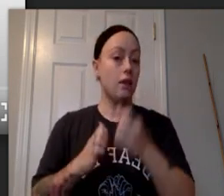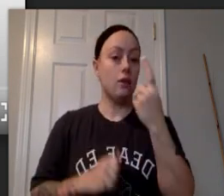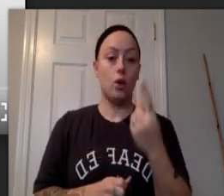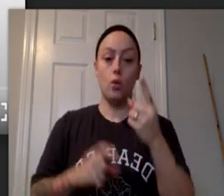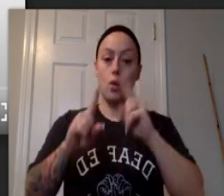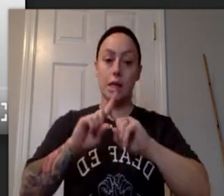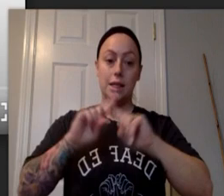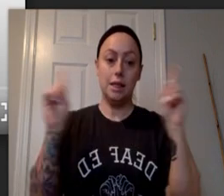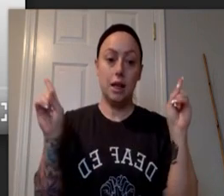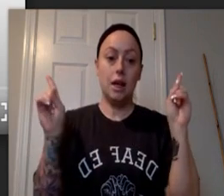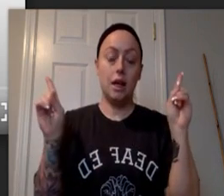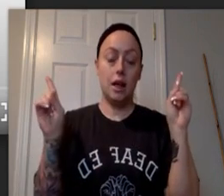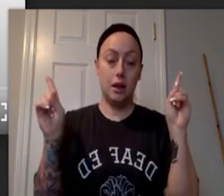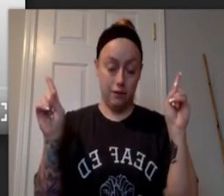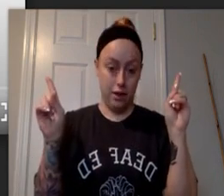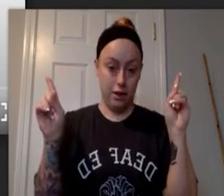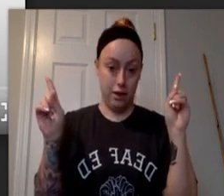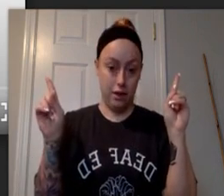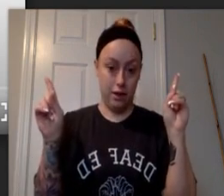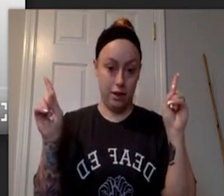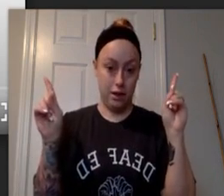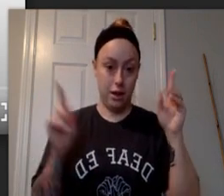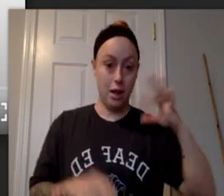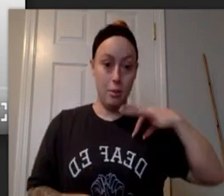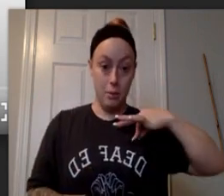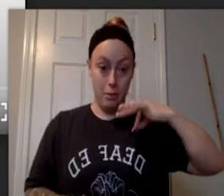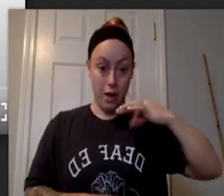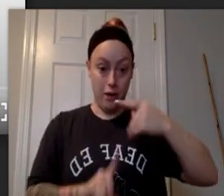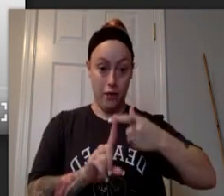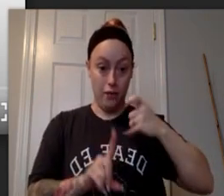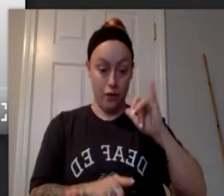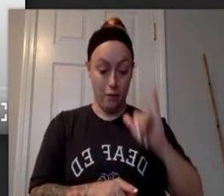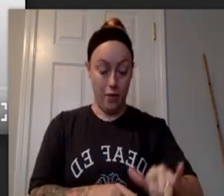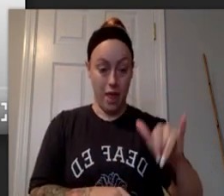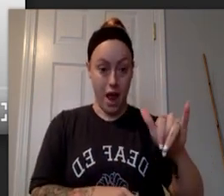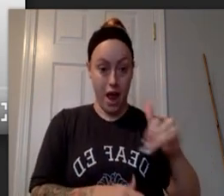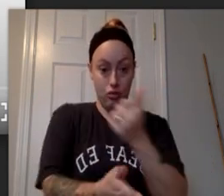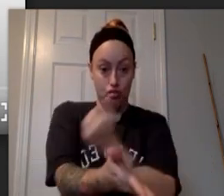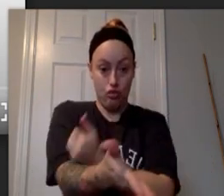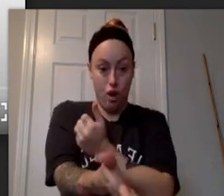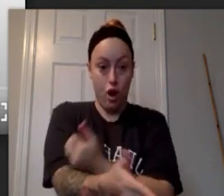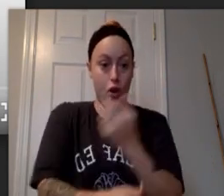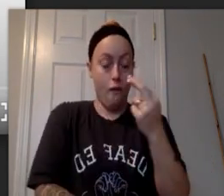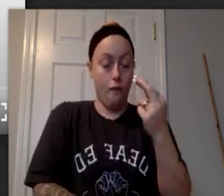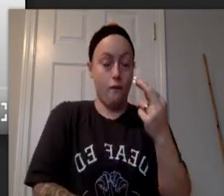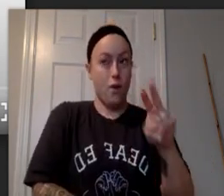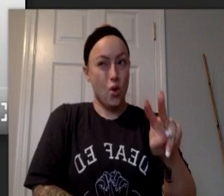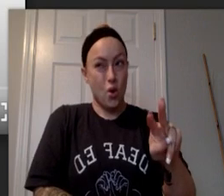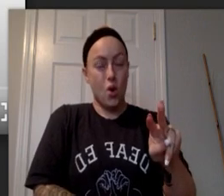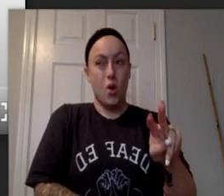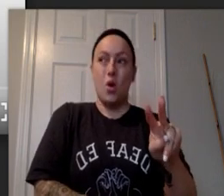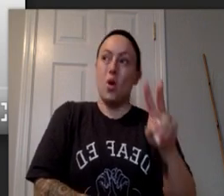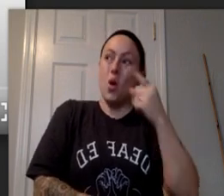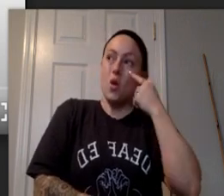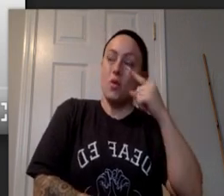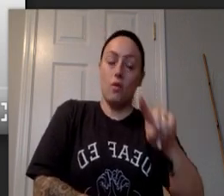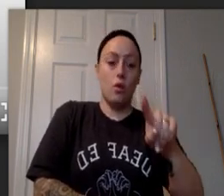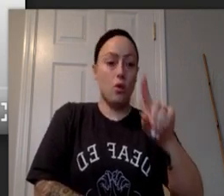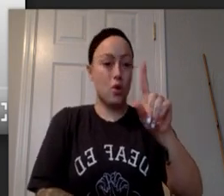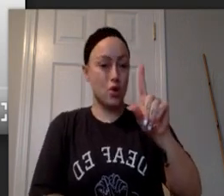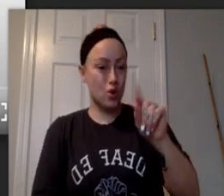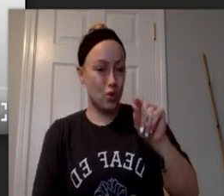in reality, you would really benefit from that drug for about 24 to 48 hours for acute pain and probably not be